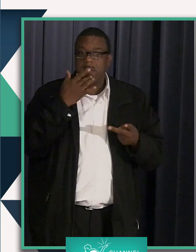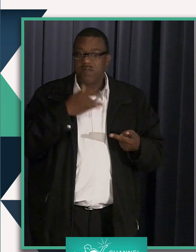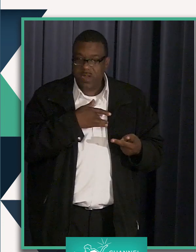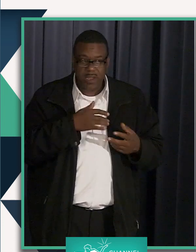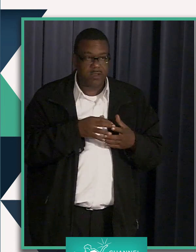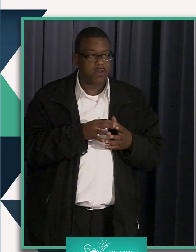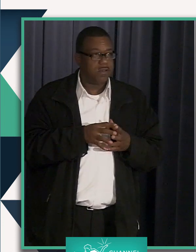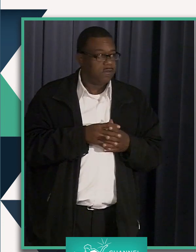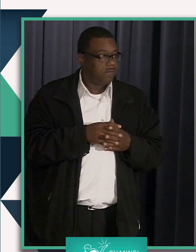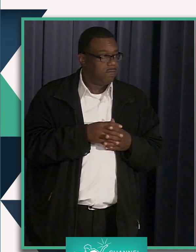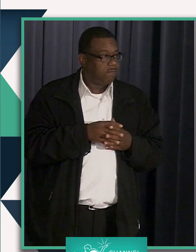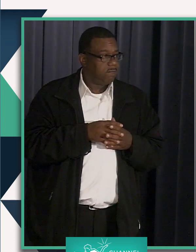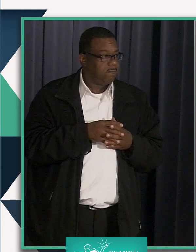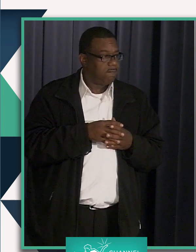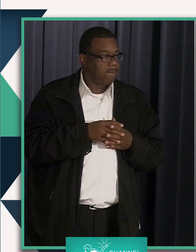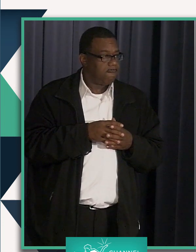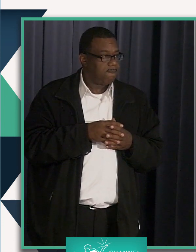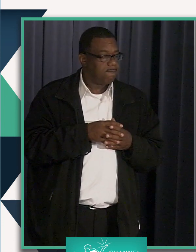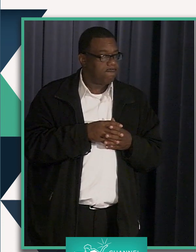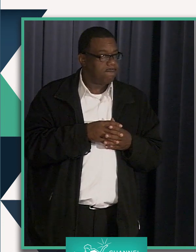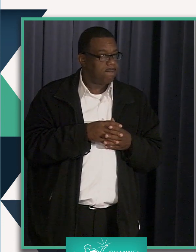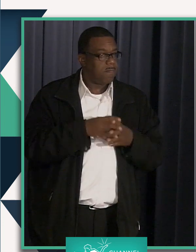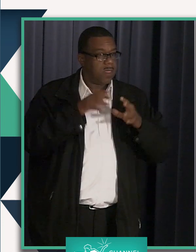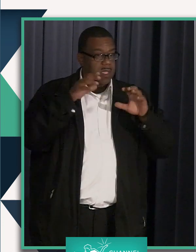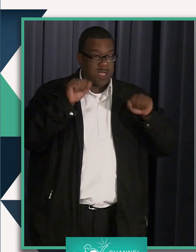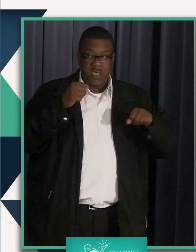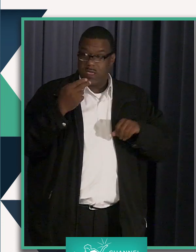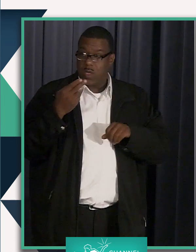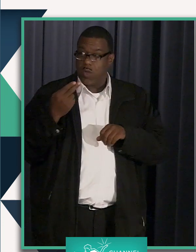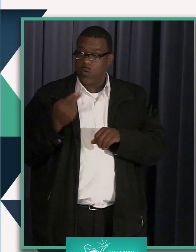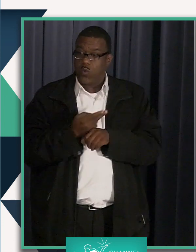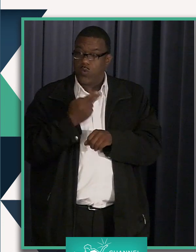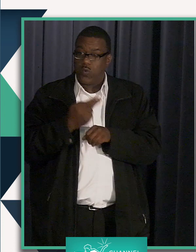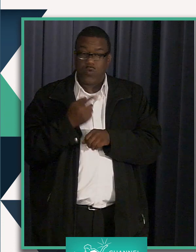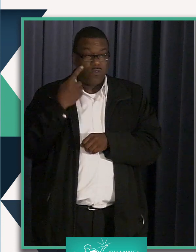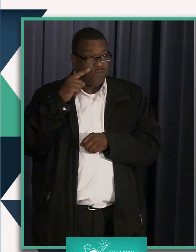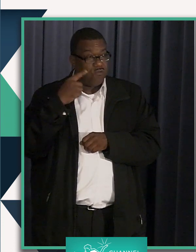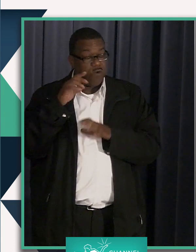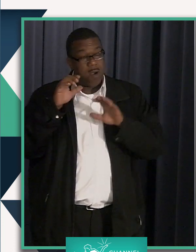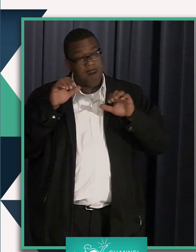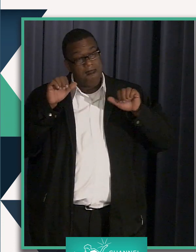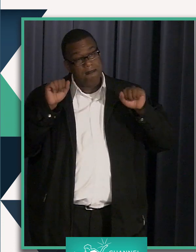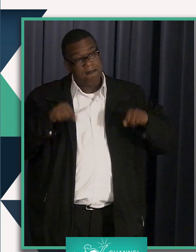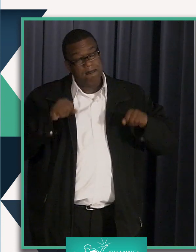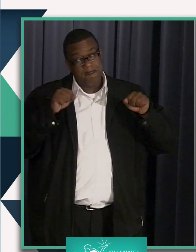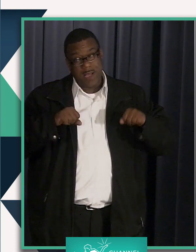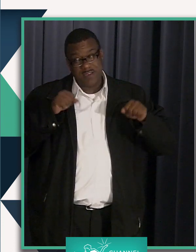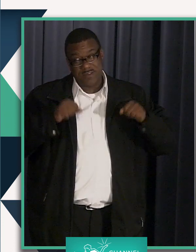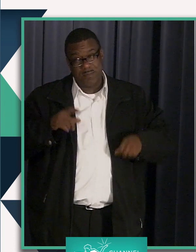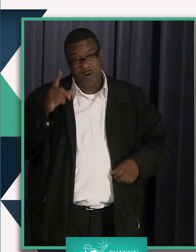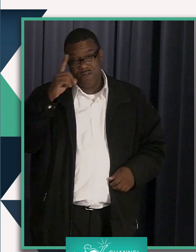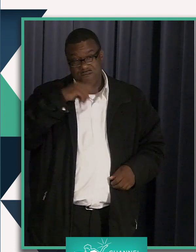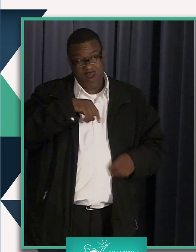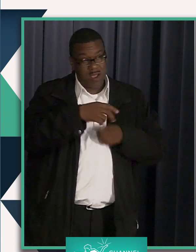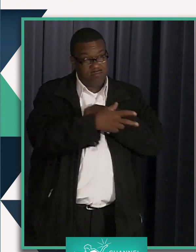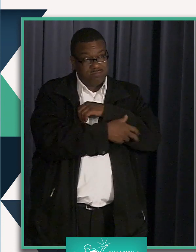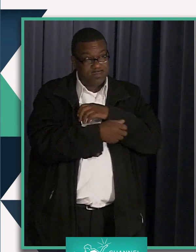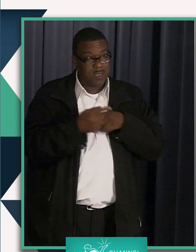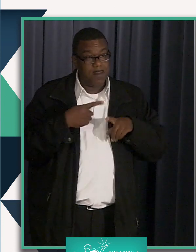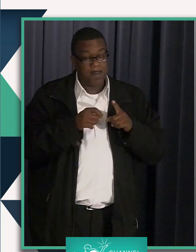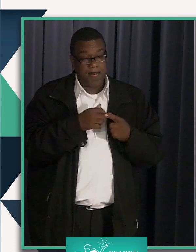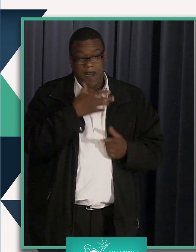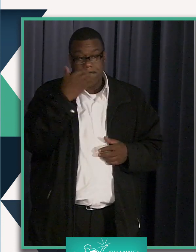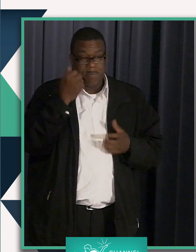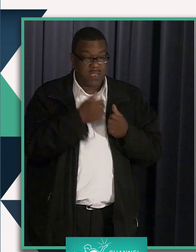on, so that it can be used later on for possibly some sort of fraud. So it's best to, if they're